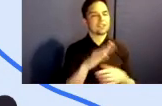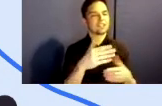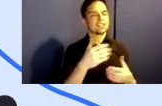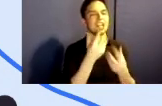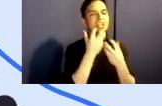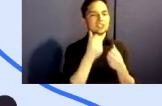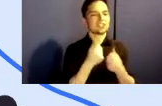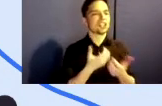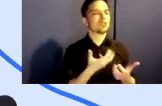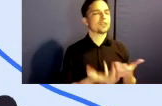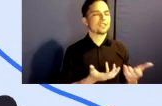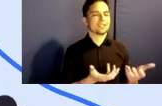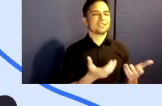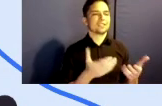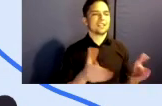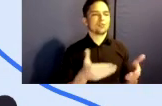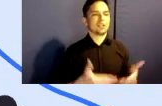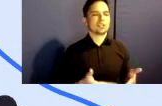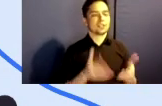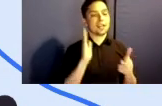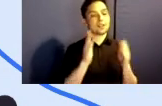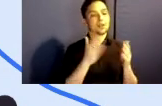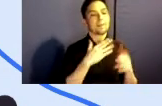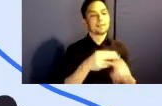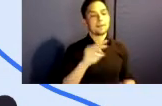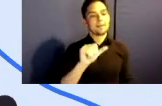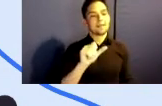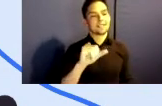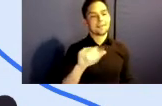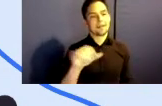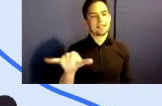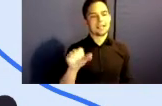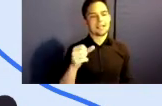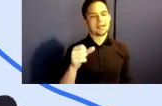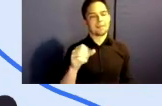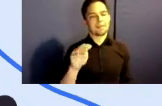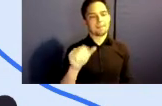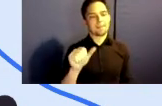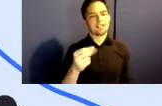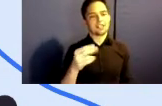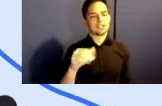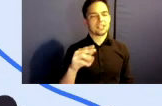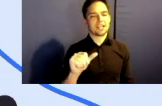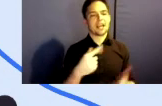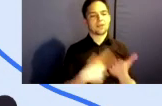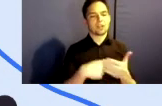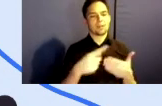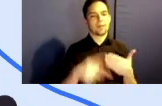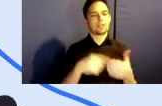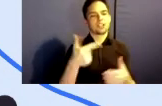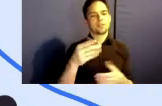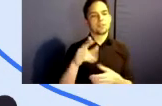Hello and everyone. My name is Masumi Yamashina. I will talk more about GBV risk mitigation within